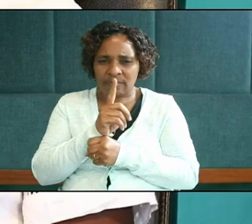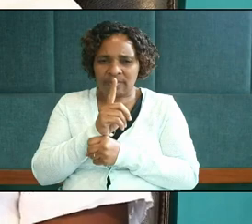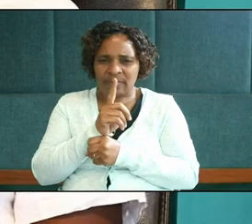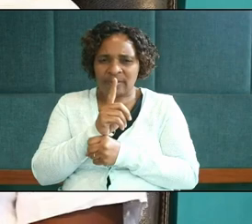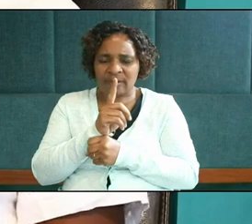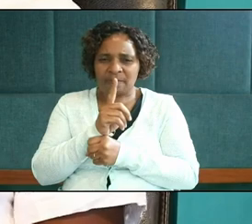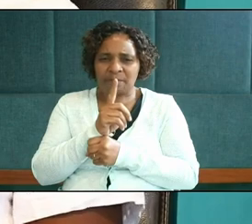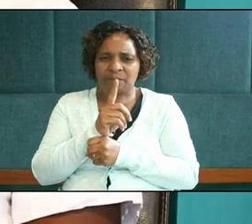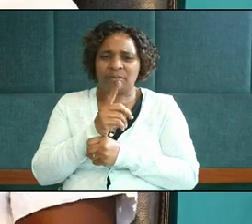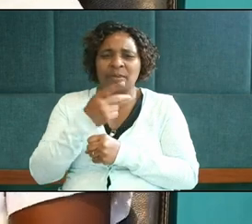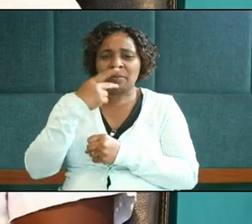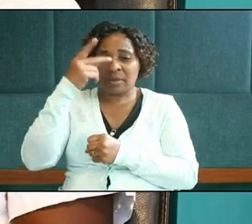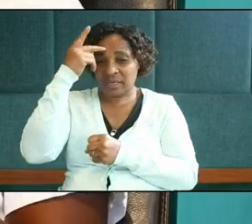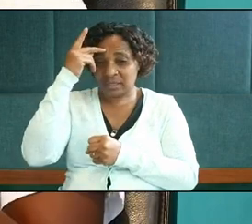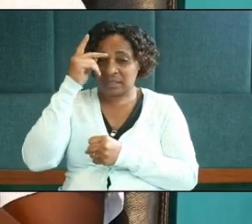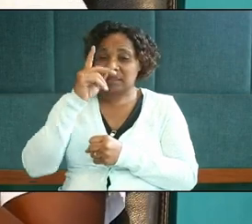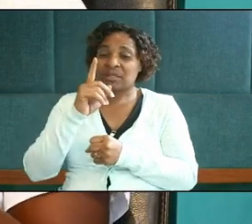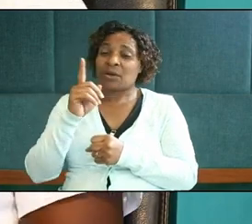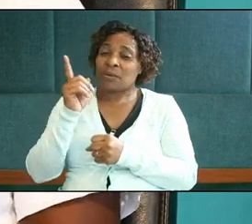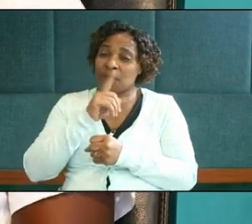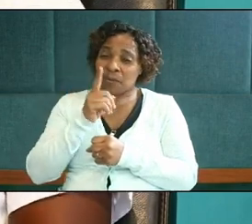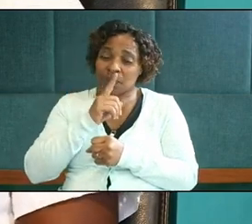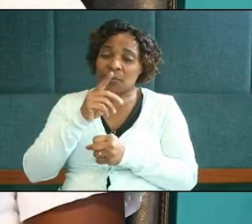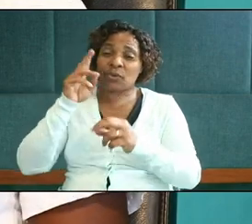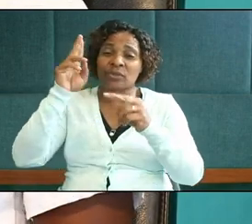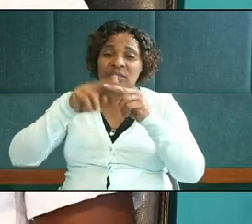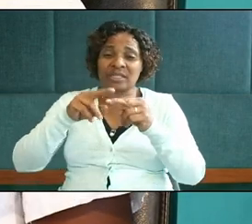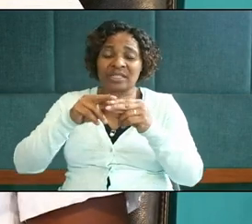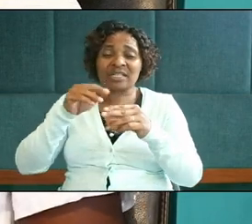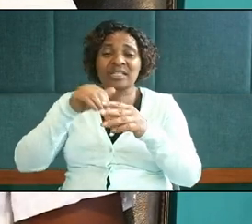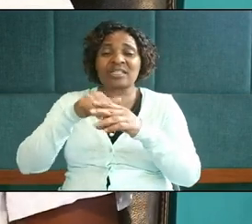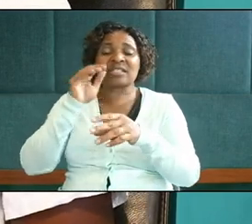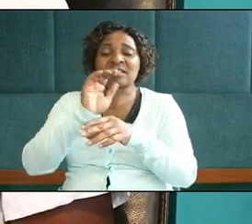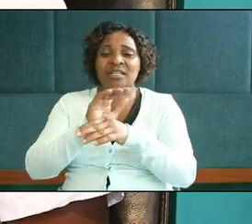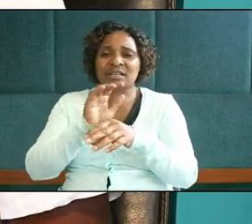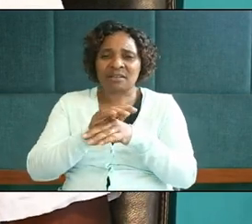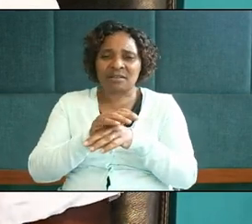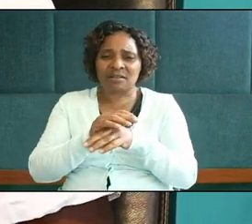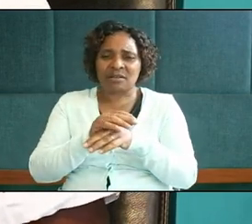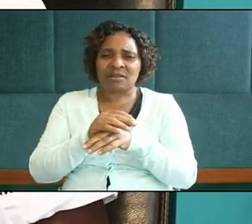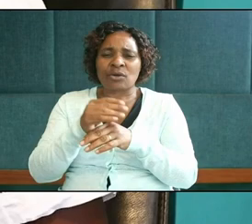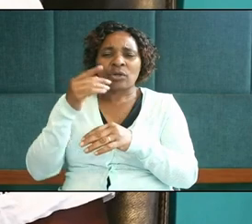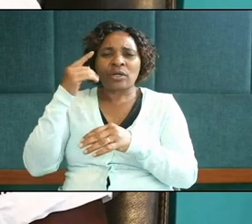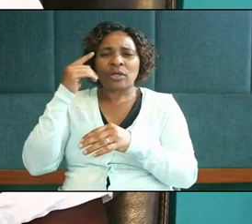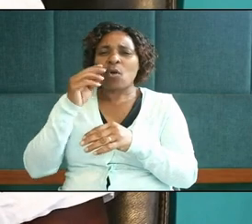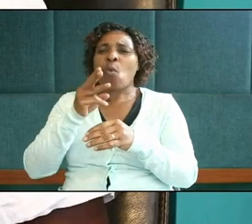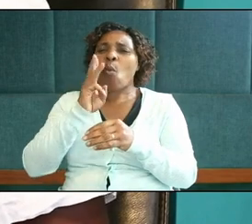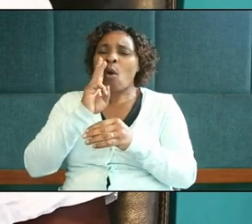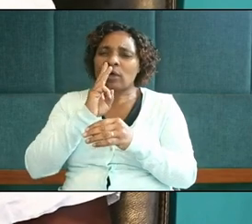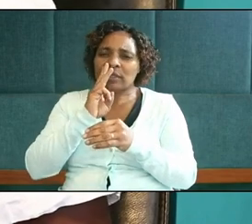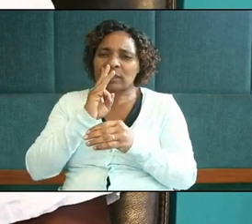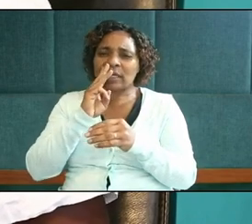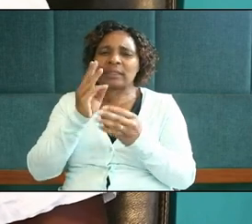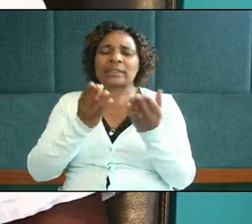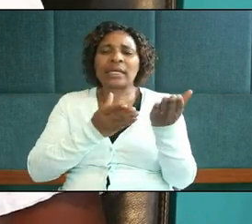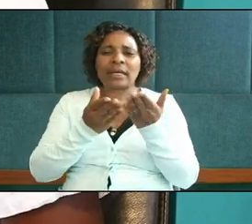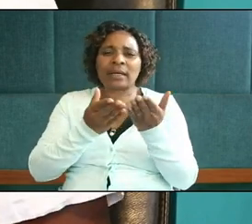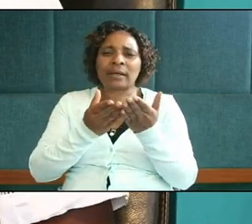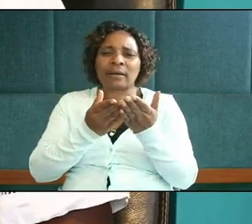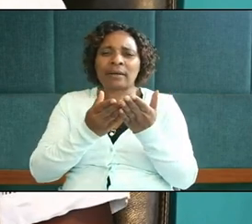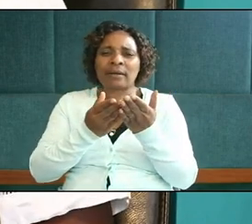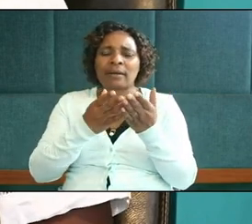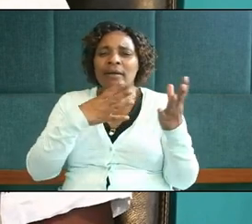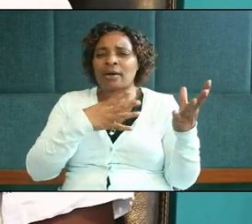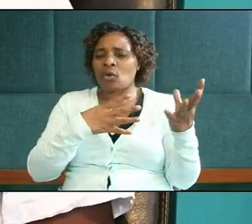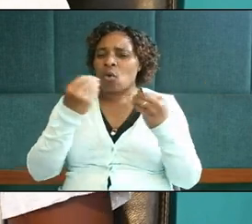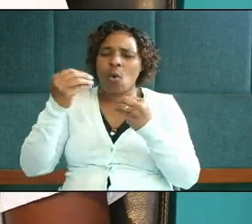Like, my parents were strict to the point of you can be seated in church, you cannot even drink water during the service. You want to drink water? Get